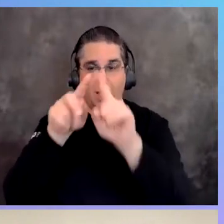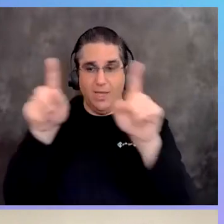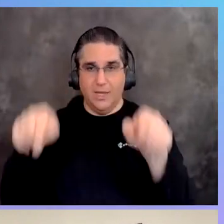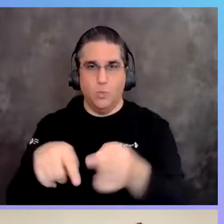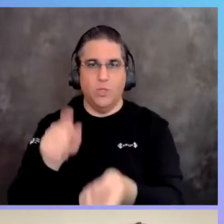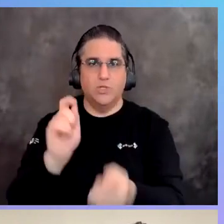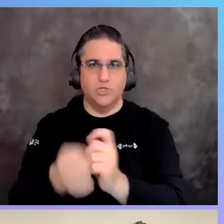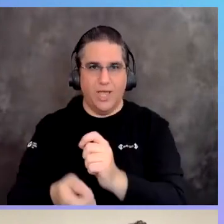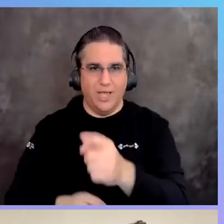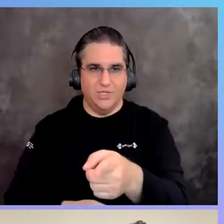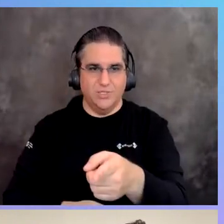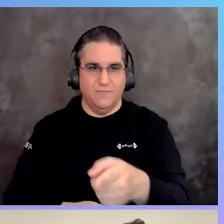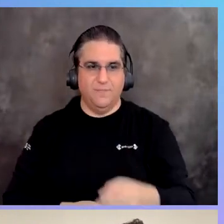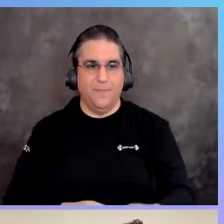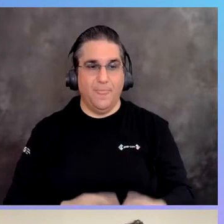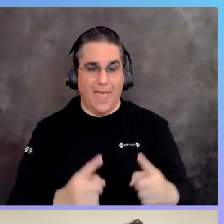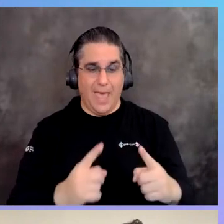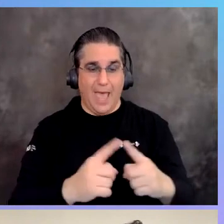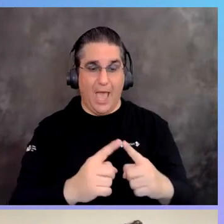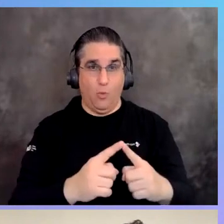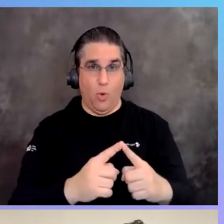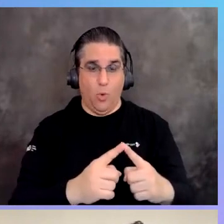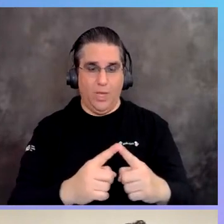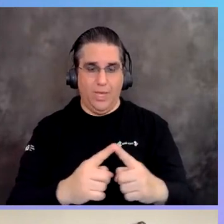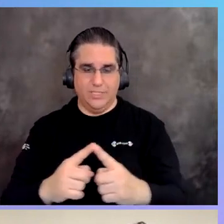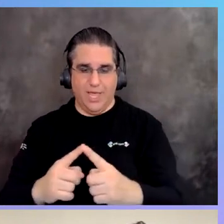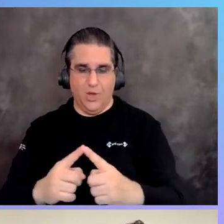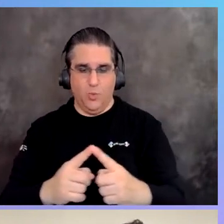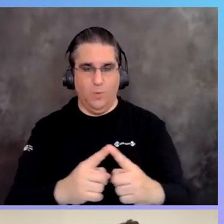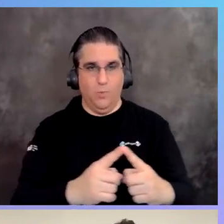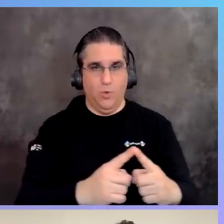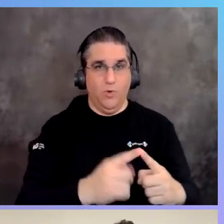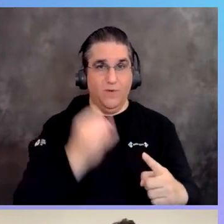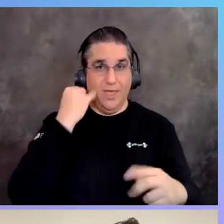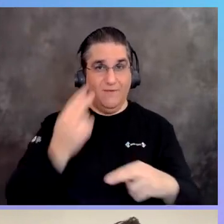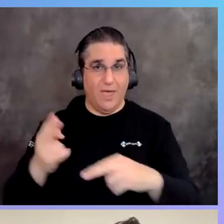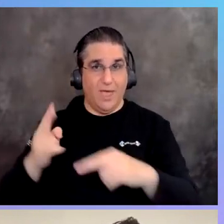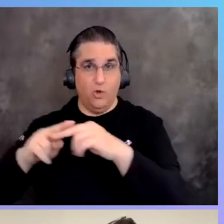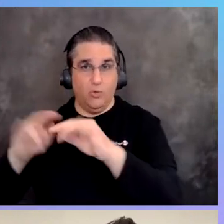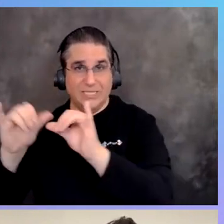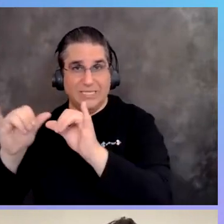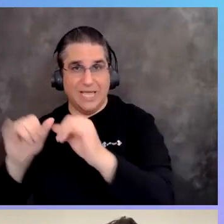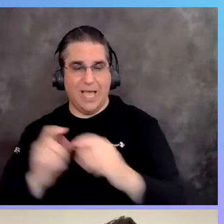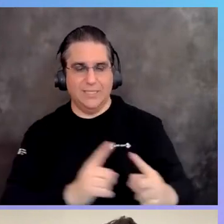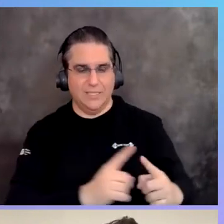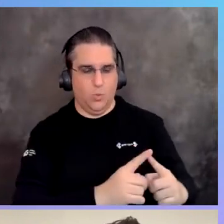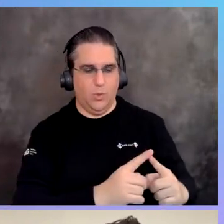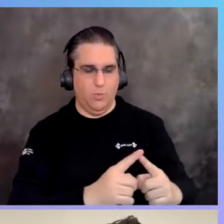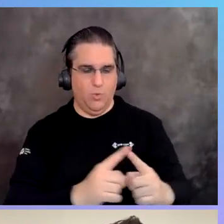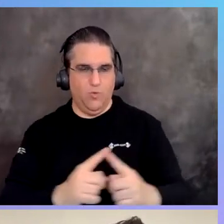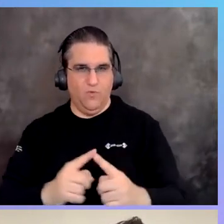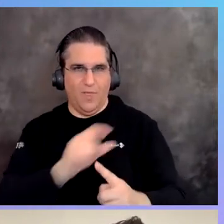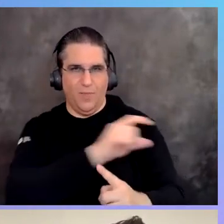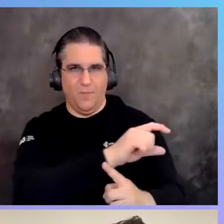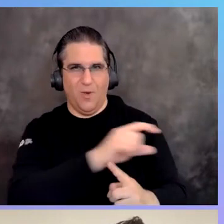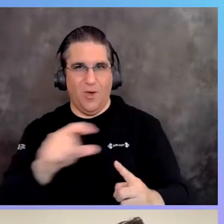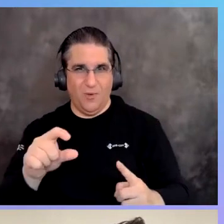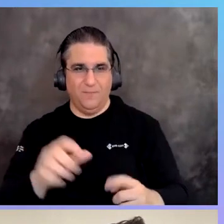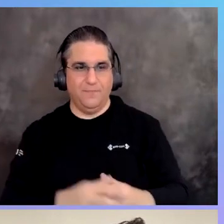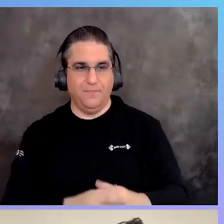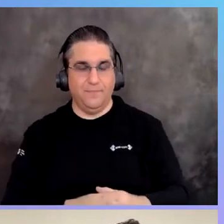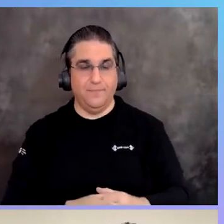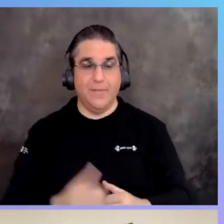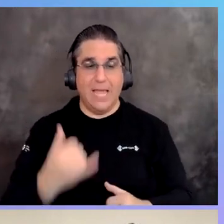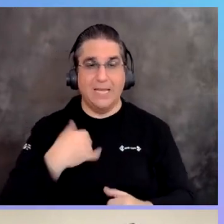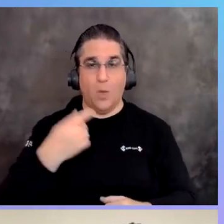indicator in font size is going to move as you increase the font size. And now I'm going to cheat a little bit and bump it up to